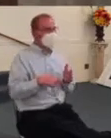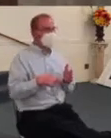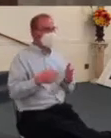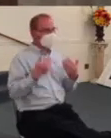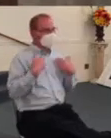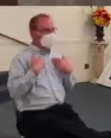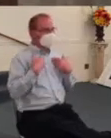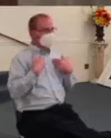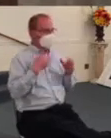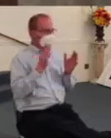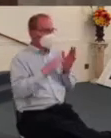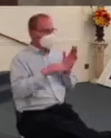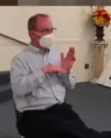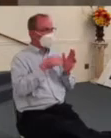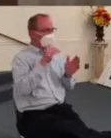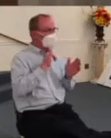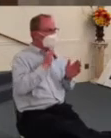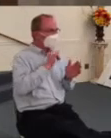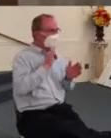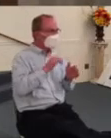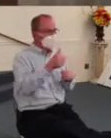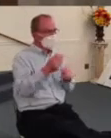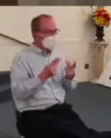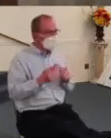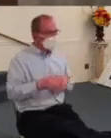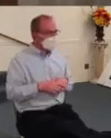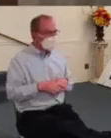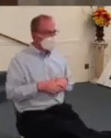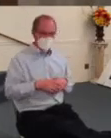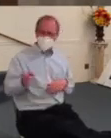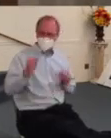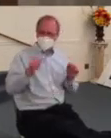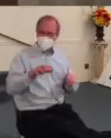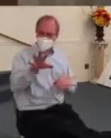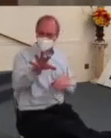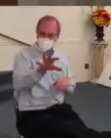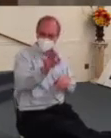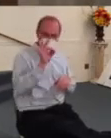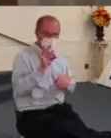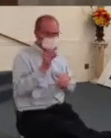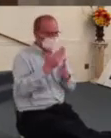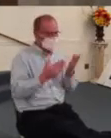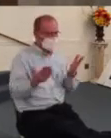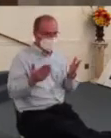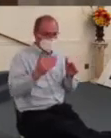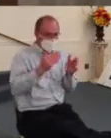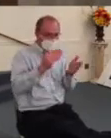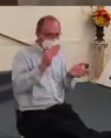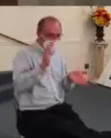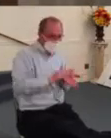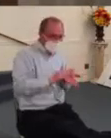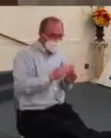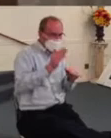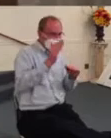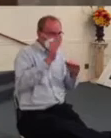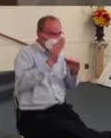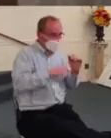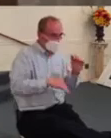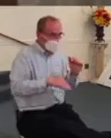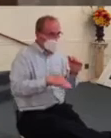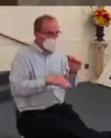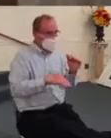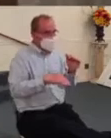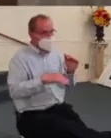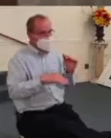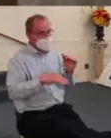chosen something less than the value of a labor man's whole year of